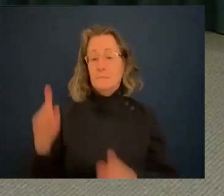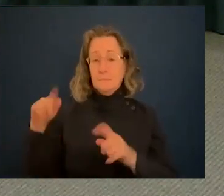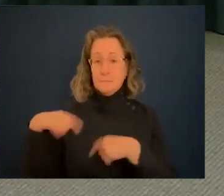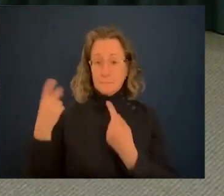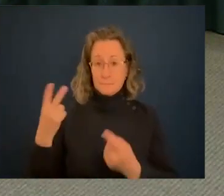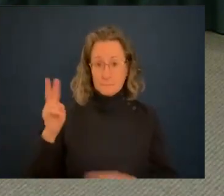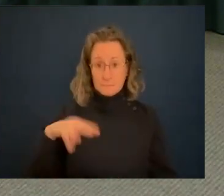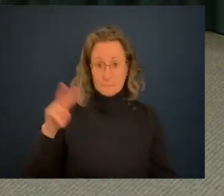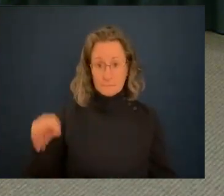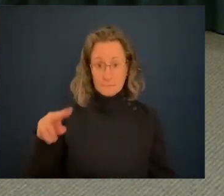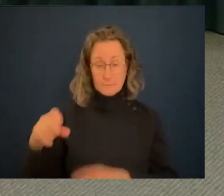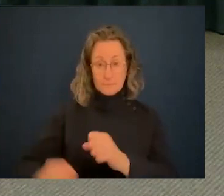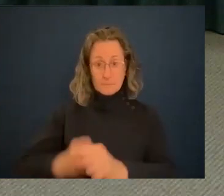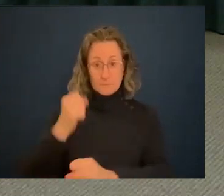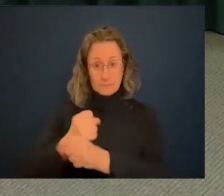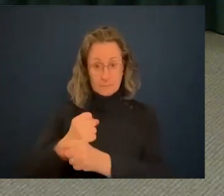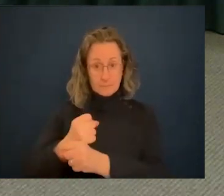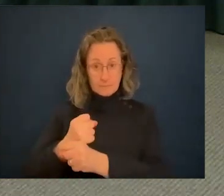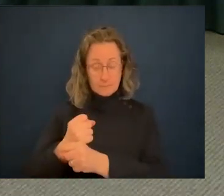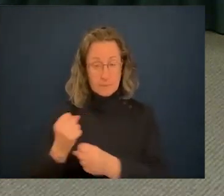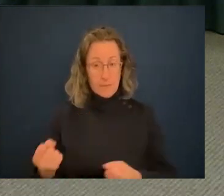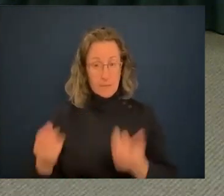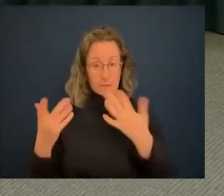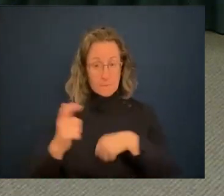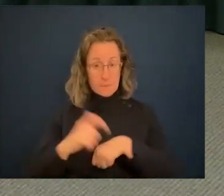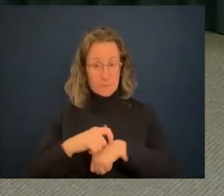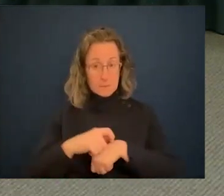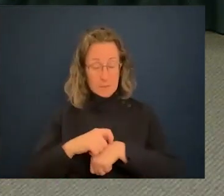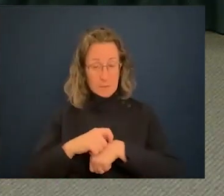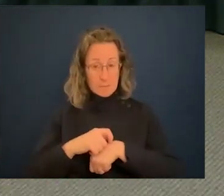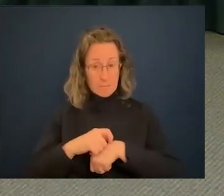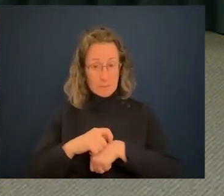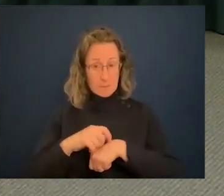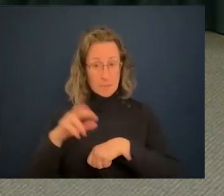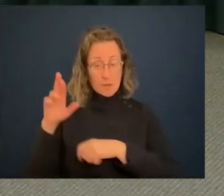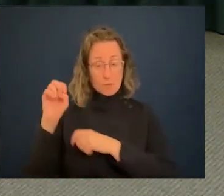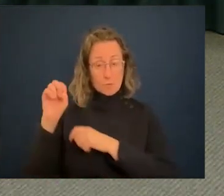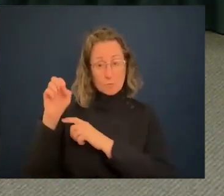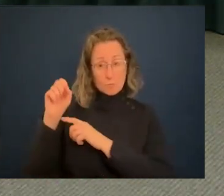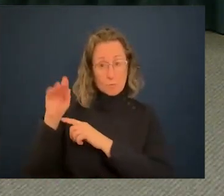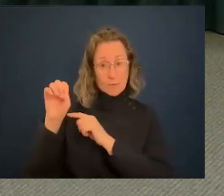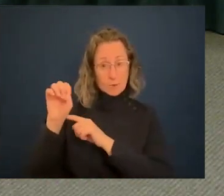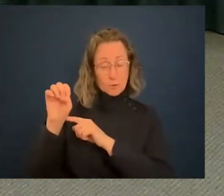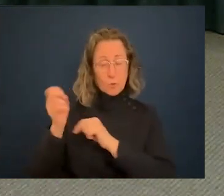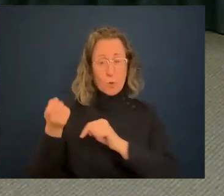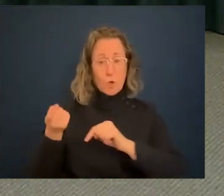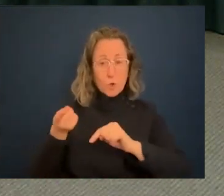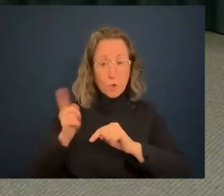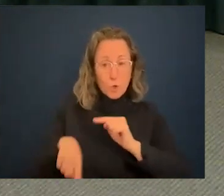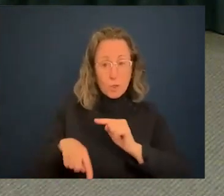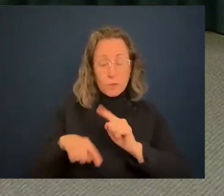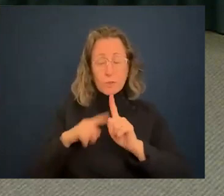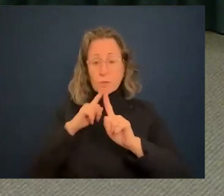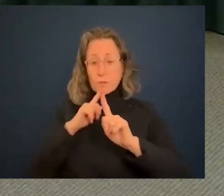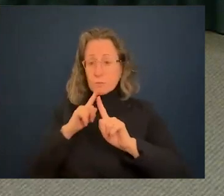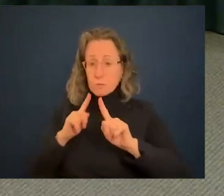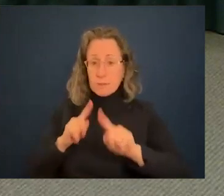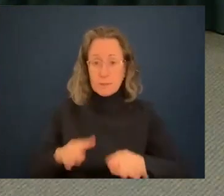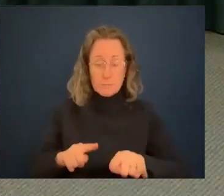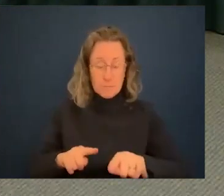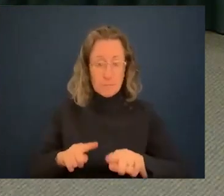years has rescued not been able to respond to